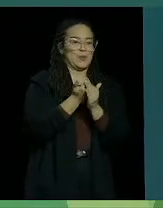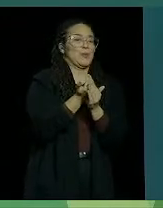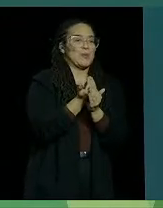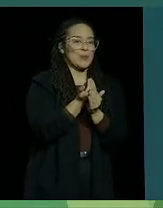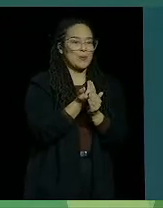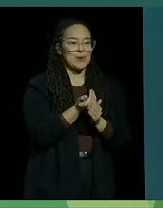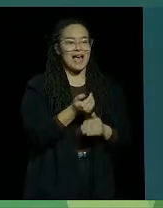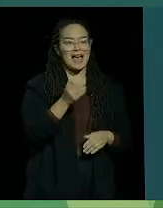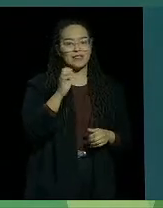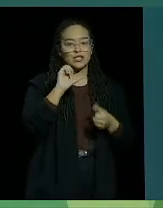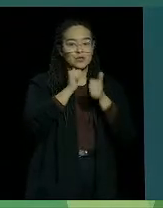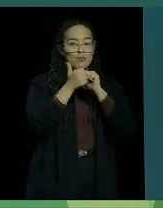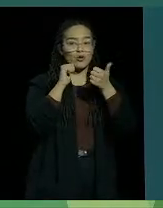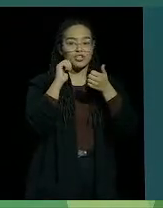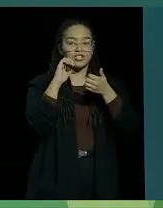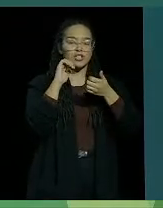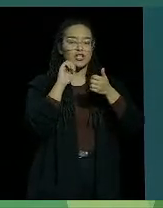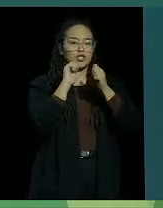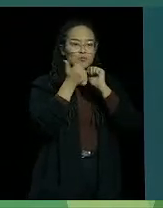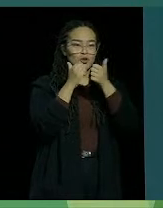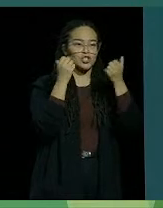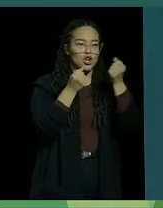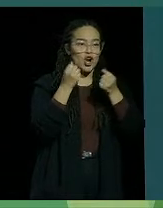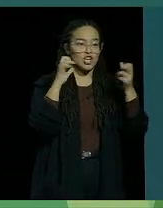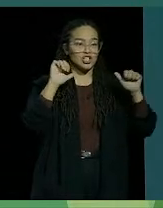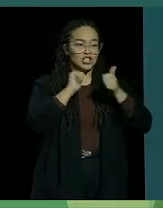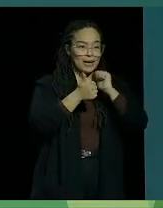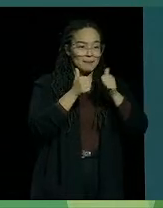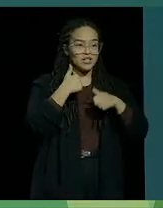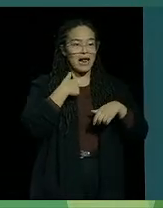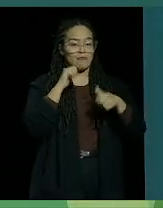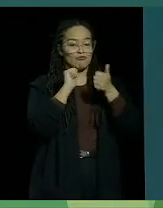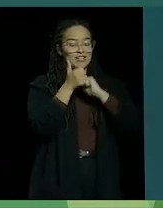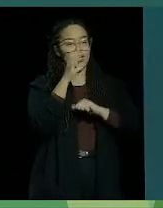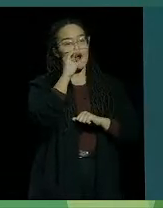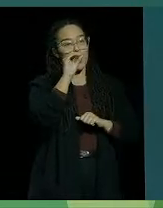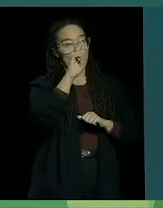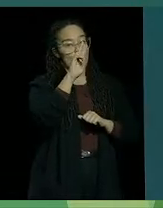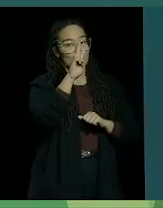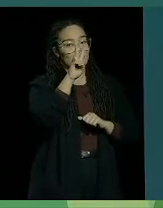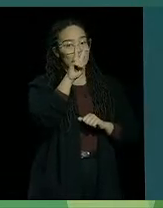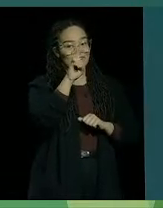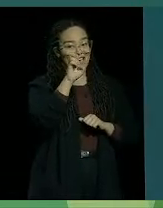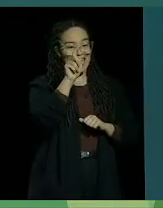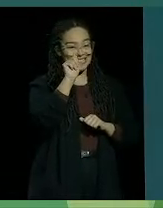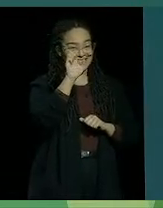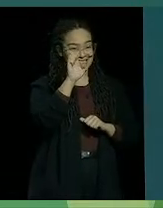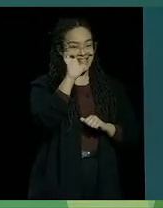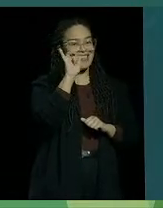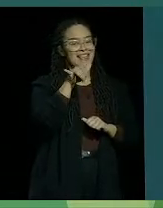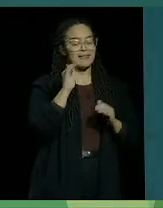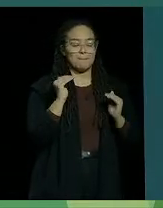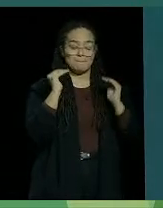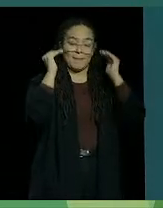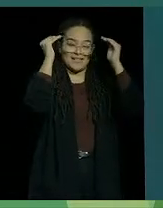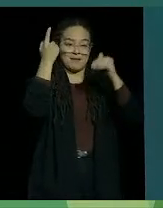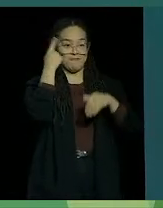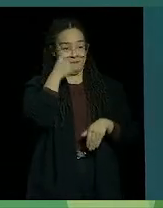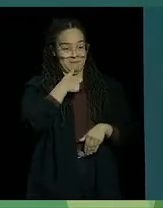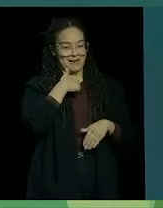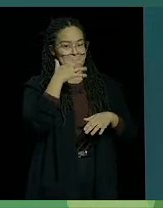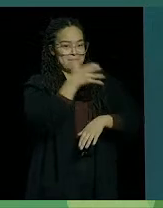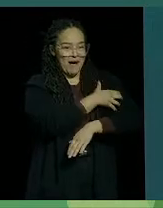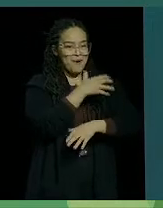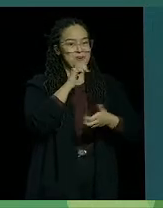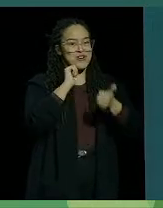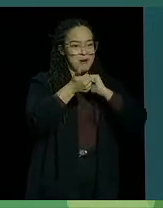Car Championship, racing a Corvette Z06 GT3R, which is a big step up for me in power and in competition. So I'm really